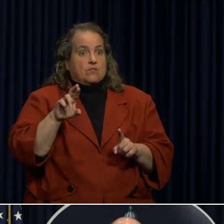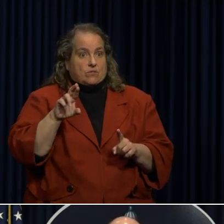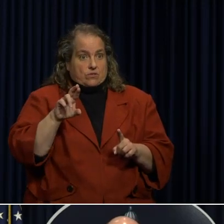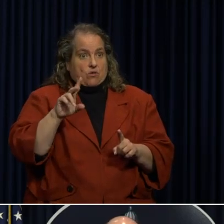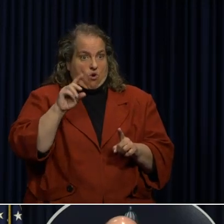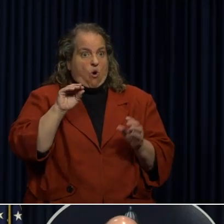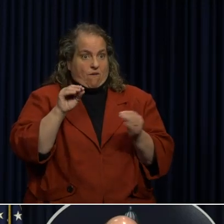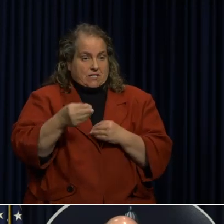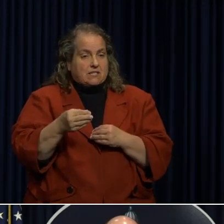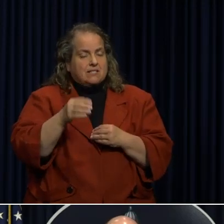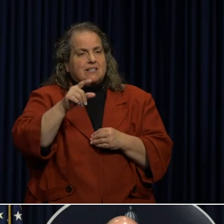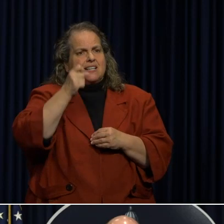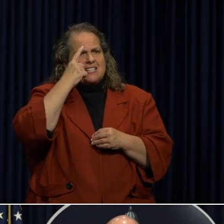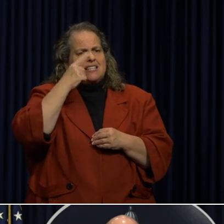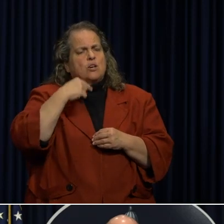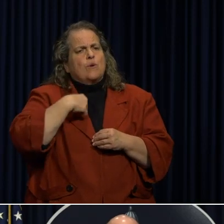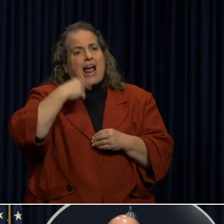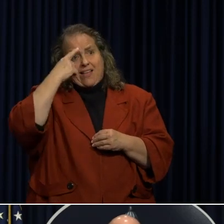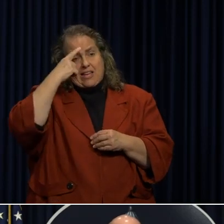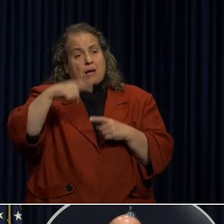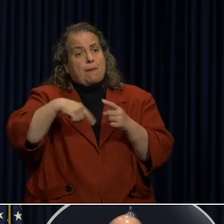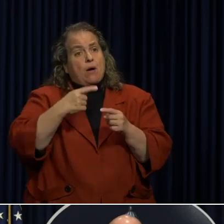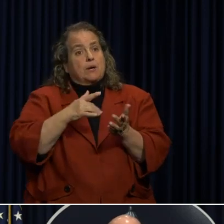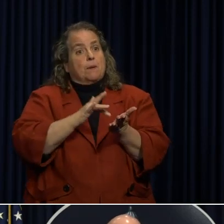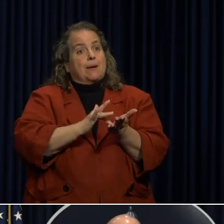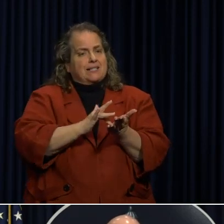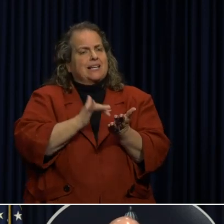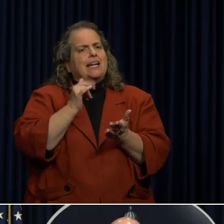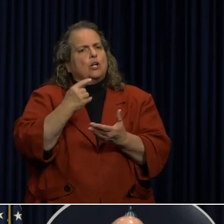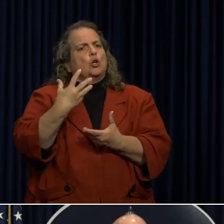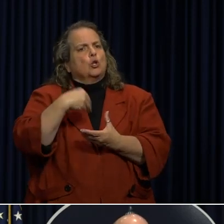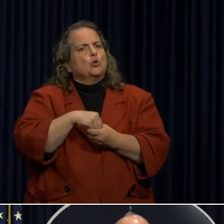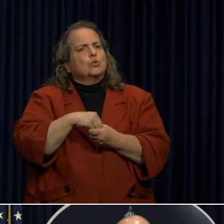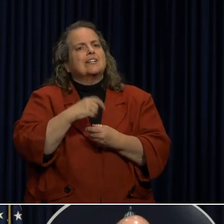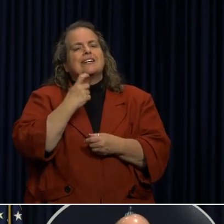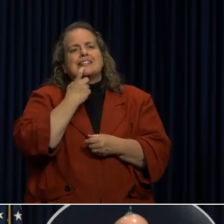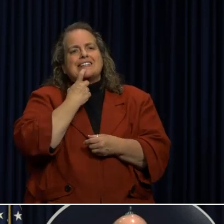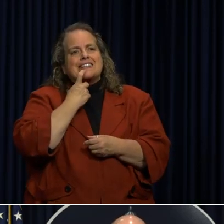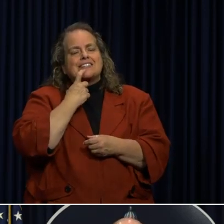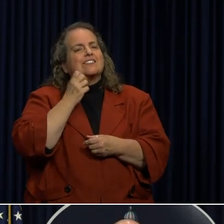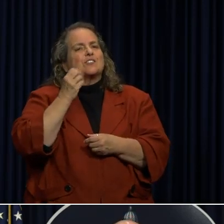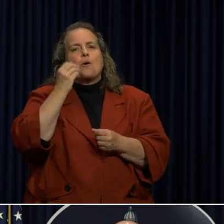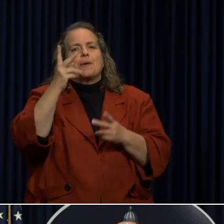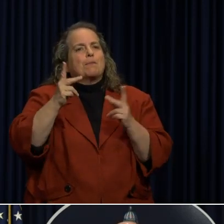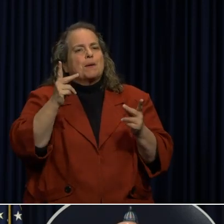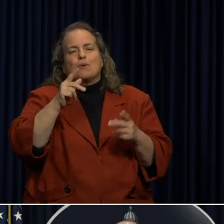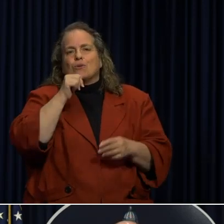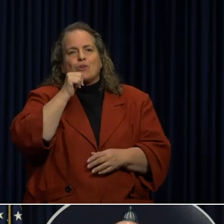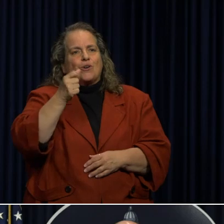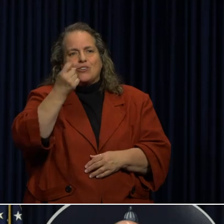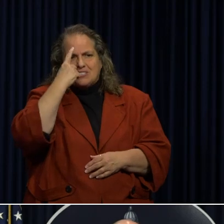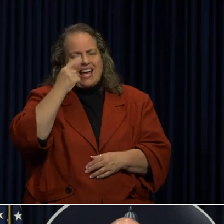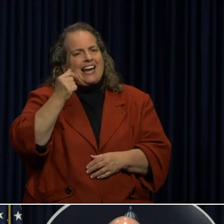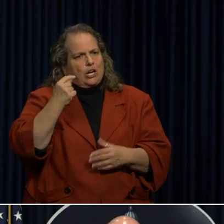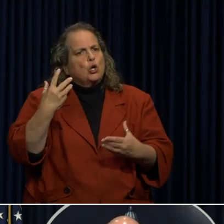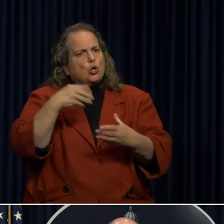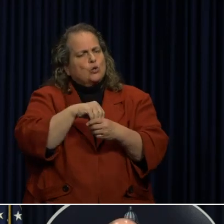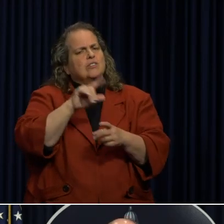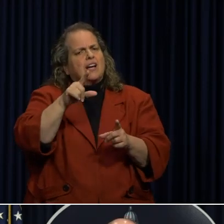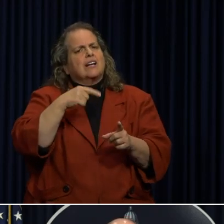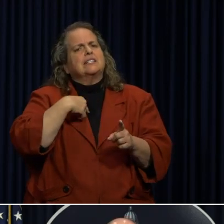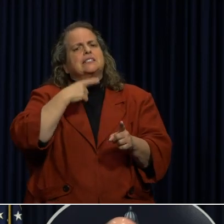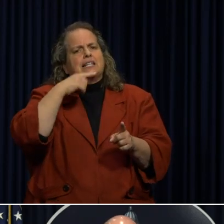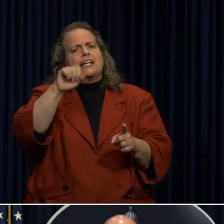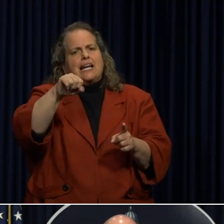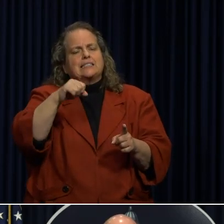about medicine, I include dentistry, but it's very clear that that's not the way it's understood. So I'm got to call out dentistry specifically. You have a